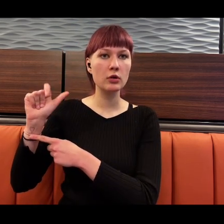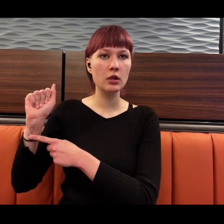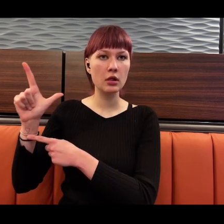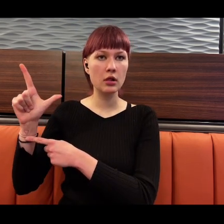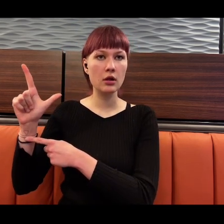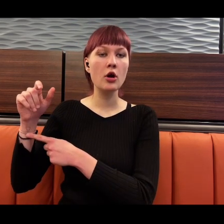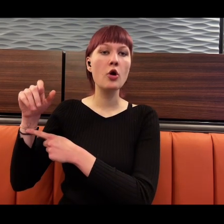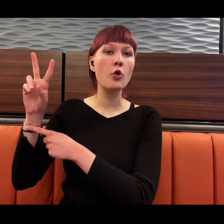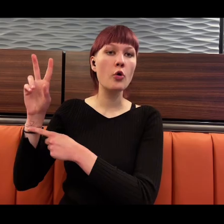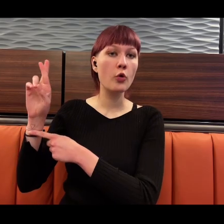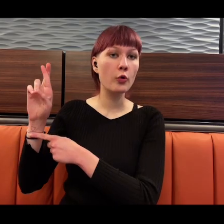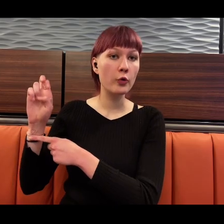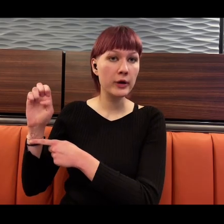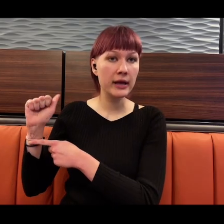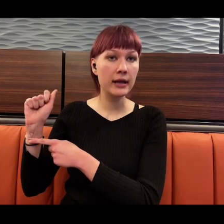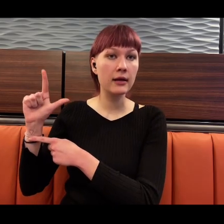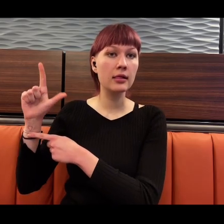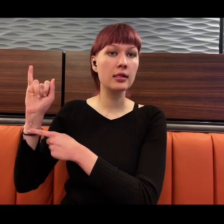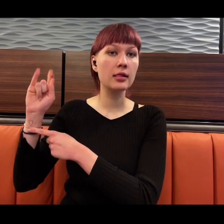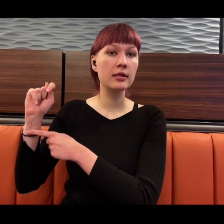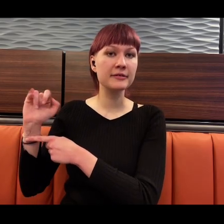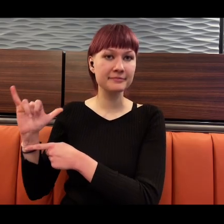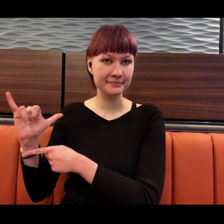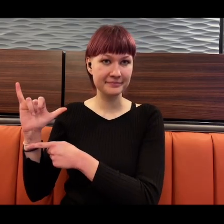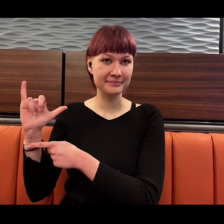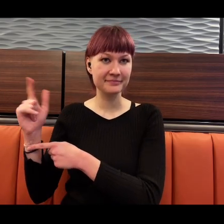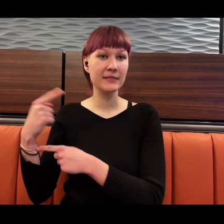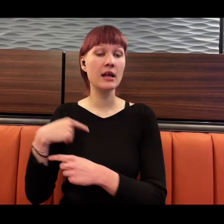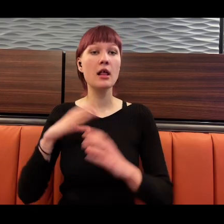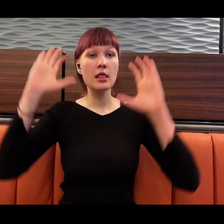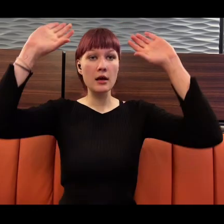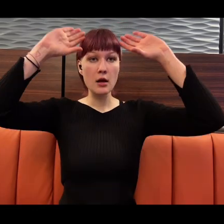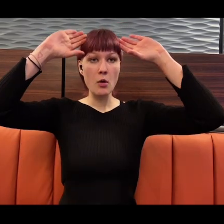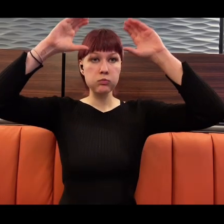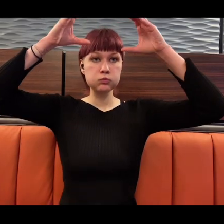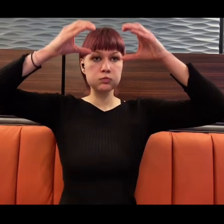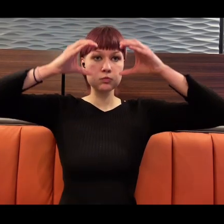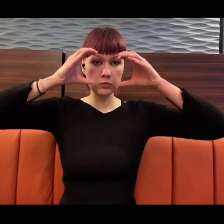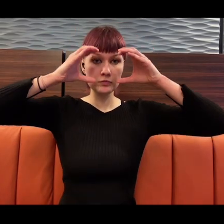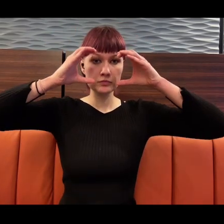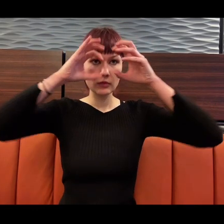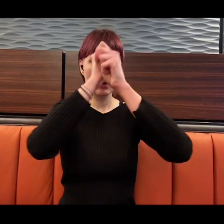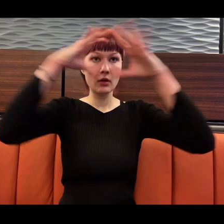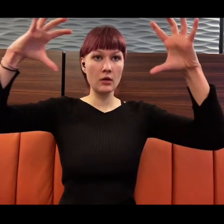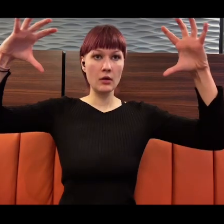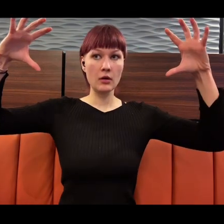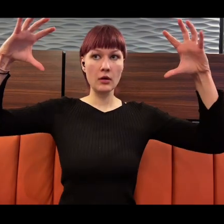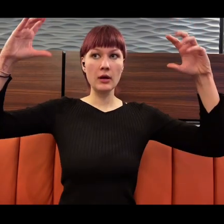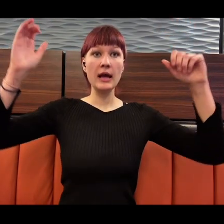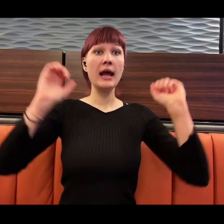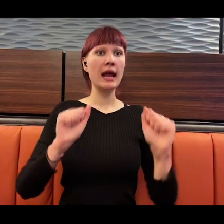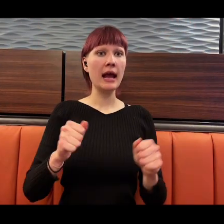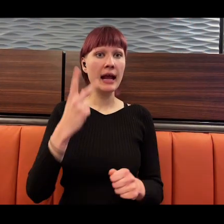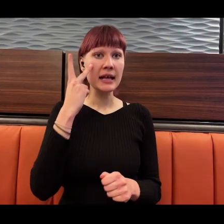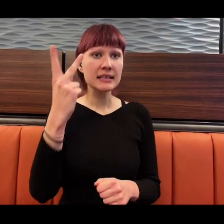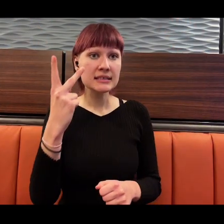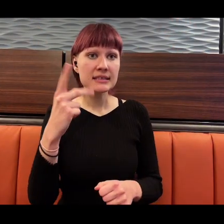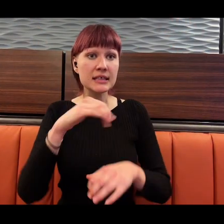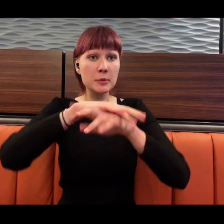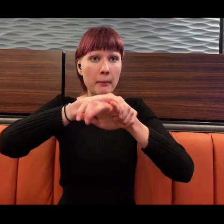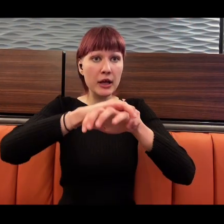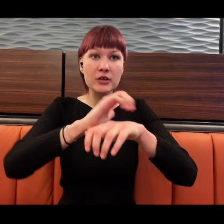in virtual reality. And at the same time that's happening, the therapist helps you to calm down. So what the therapist is trying to do is